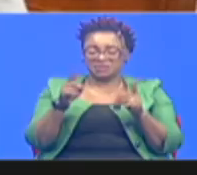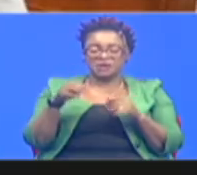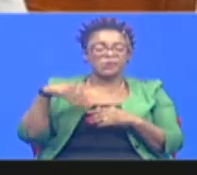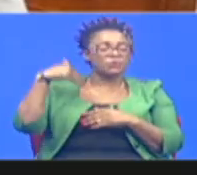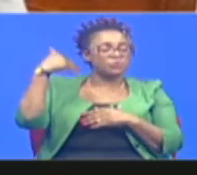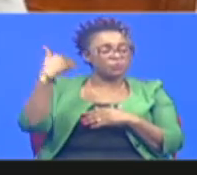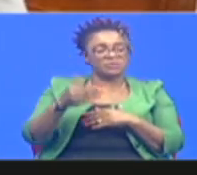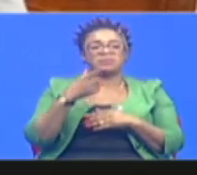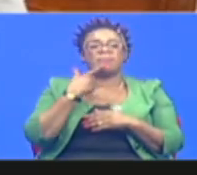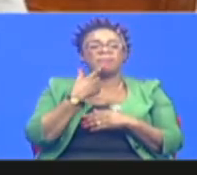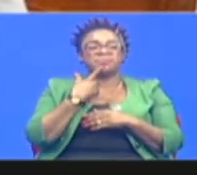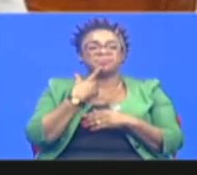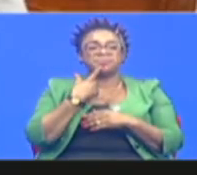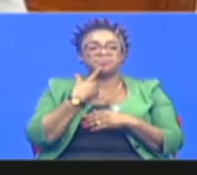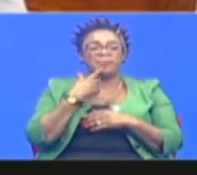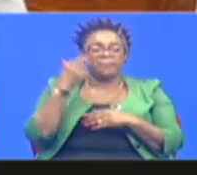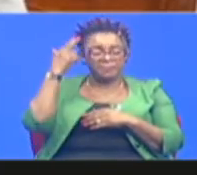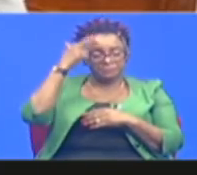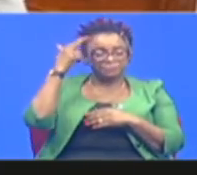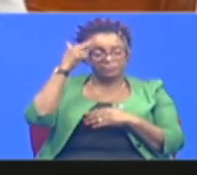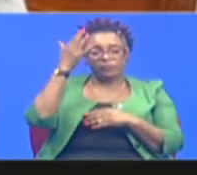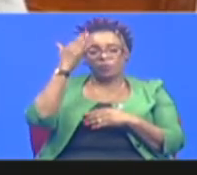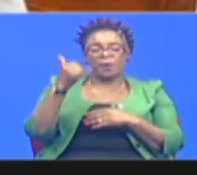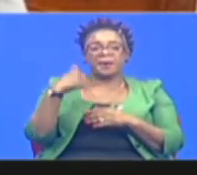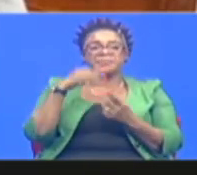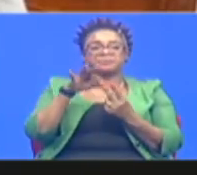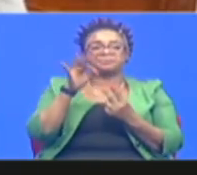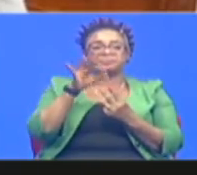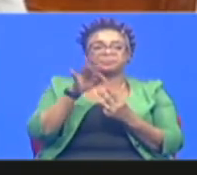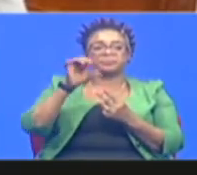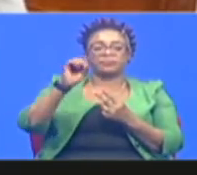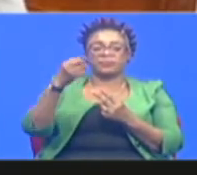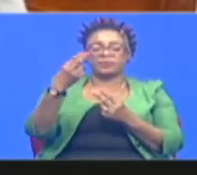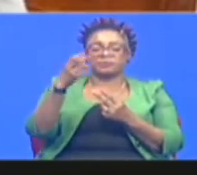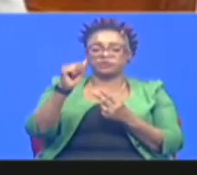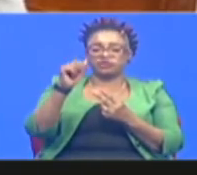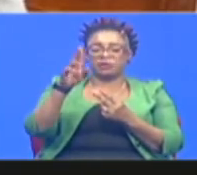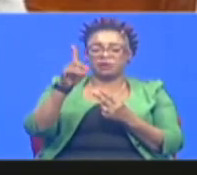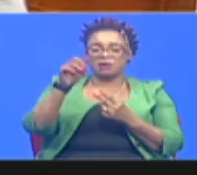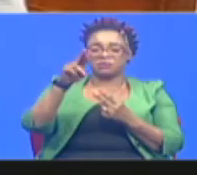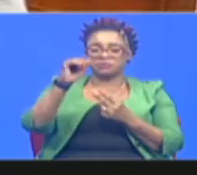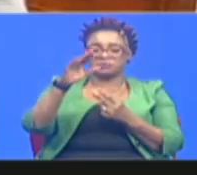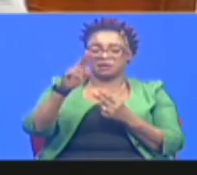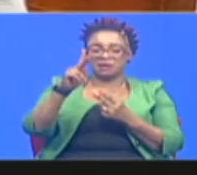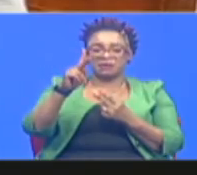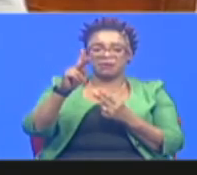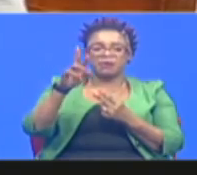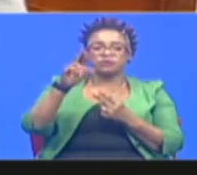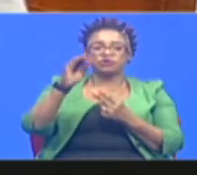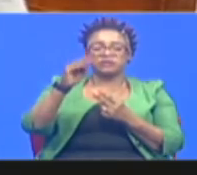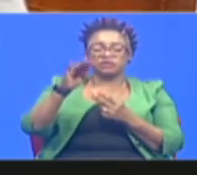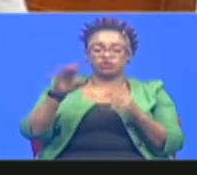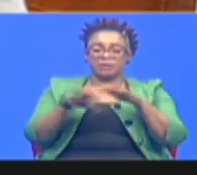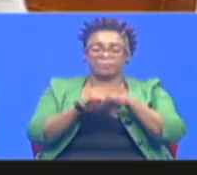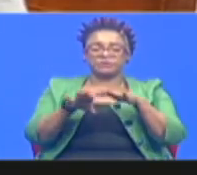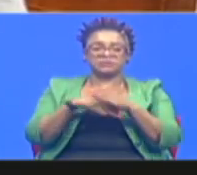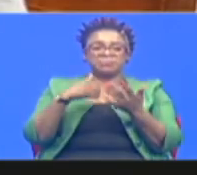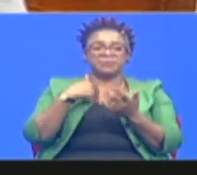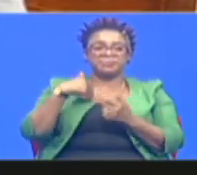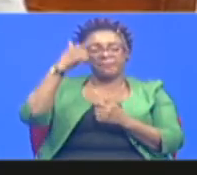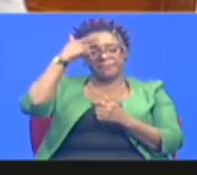that the reason why I chose Shadrach Rotich, who is a man, to deputize me is because of the